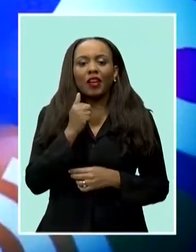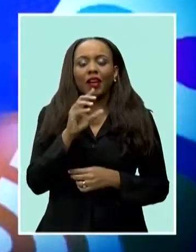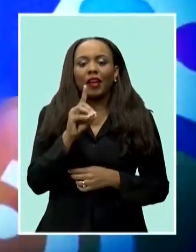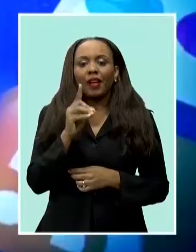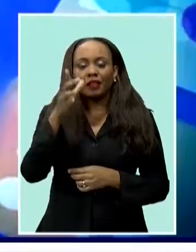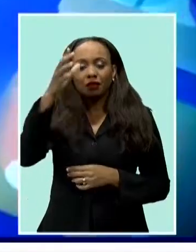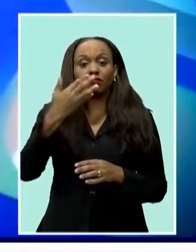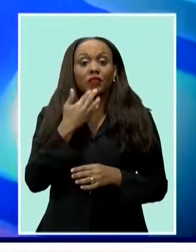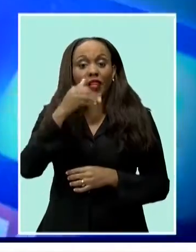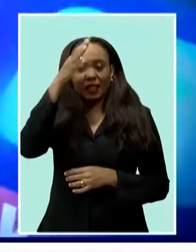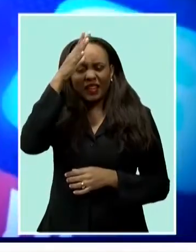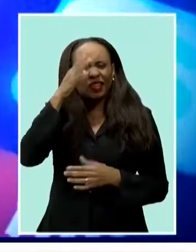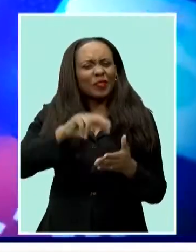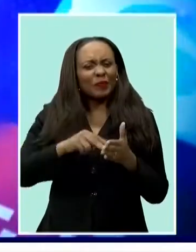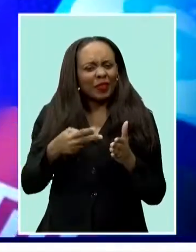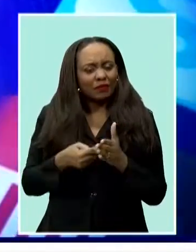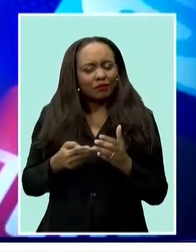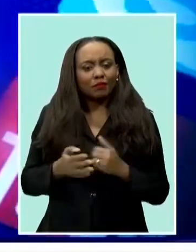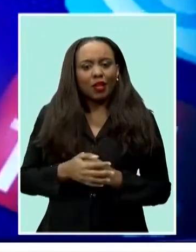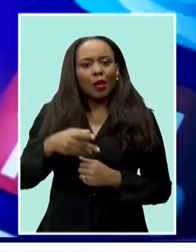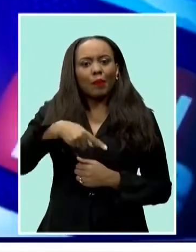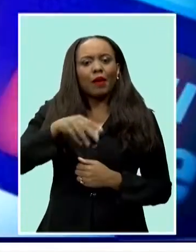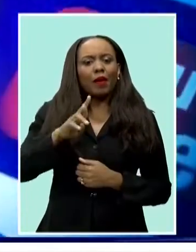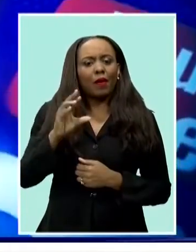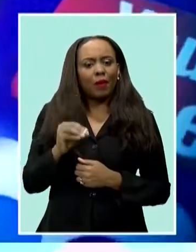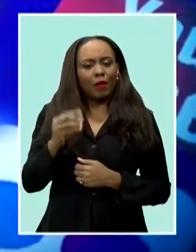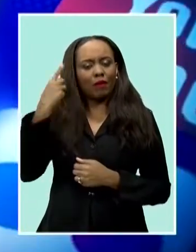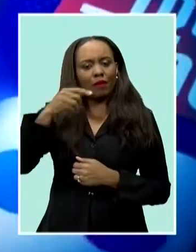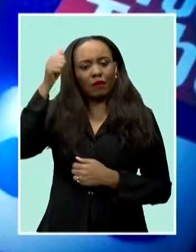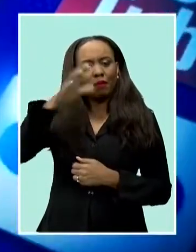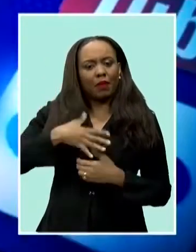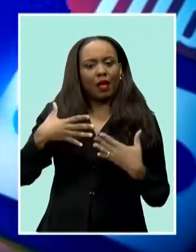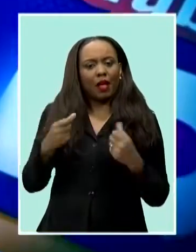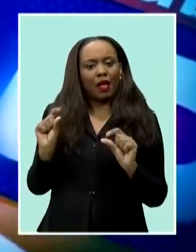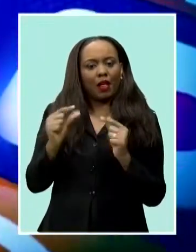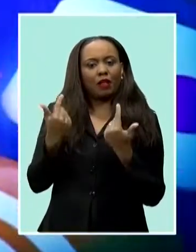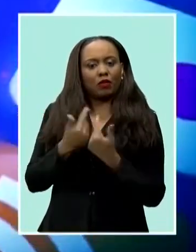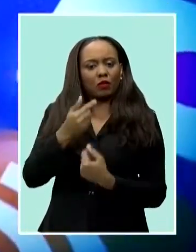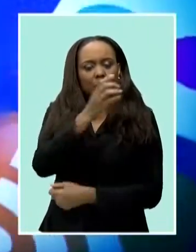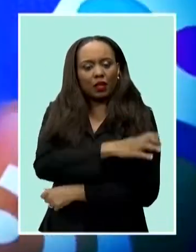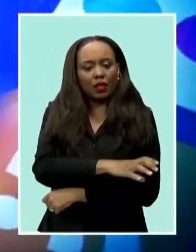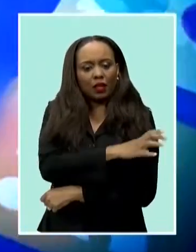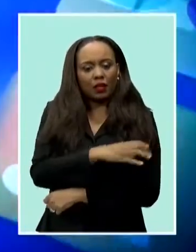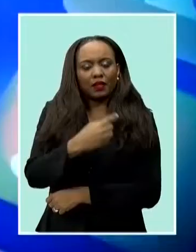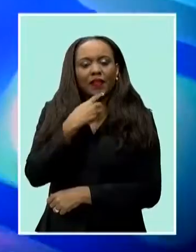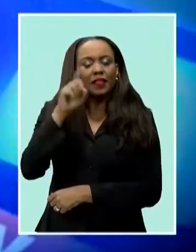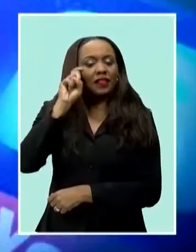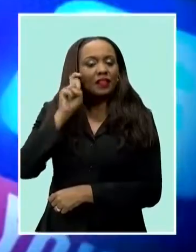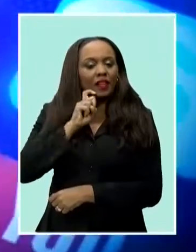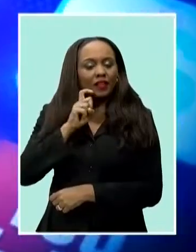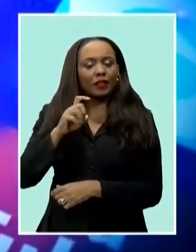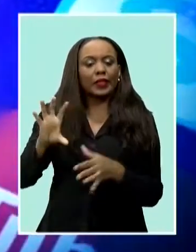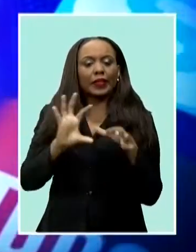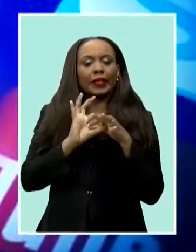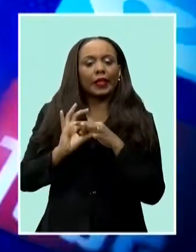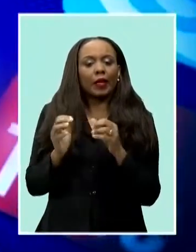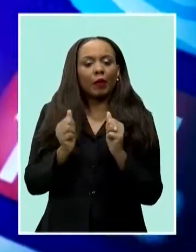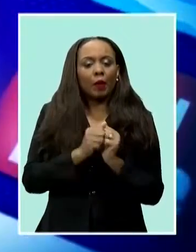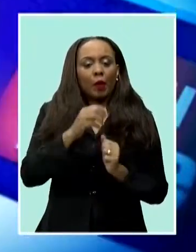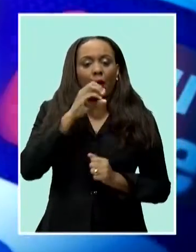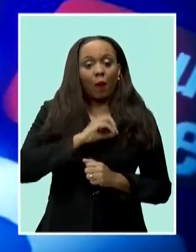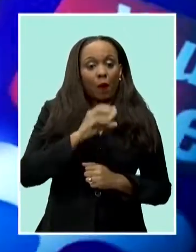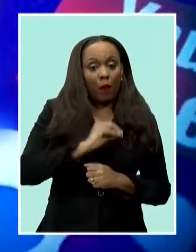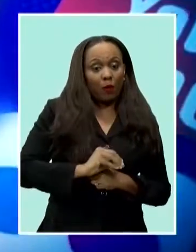That's right. Public Relations Officer with the Men's Health Group at the Eunice Gibson Polyclinic, James Yearwood, says sexual